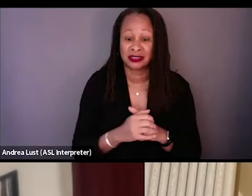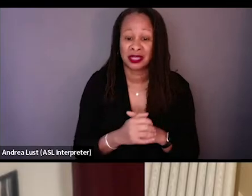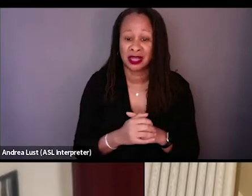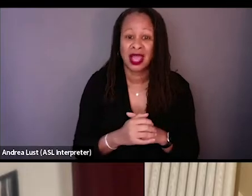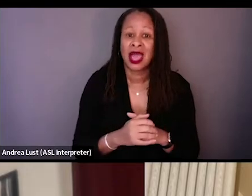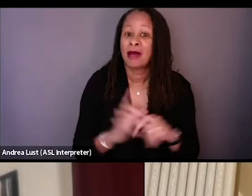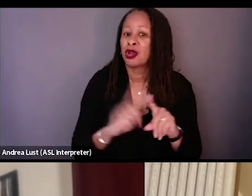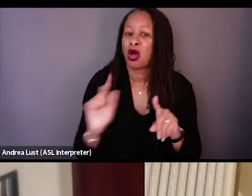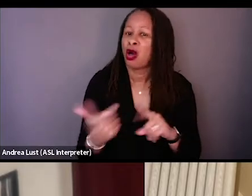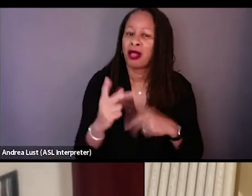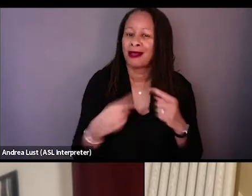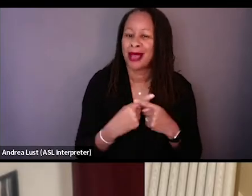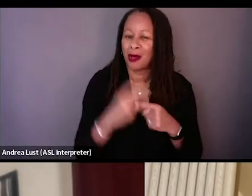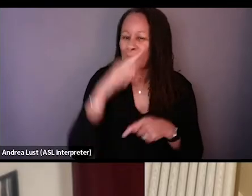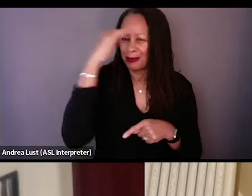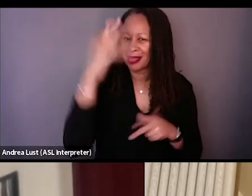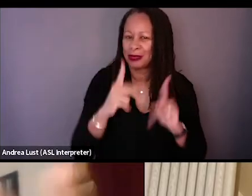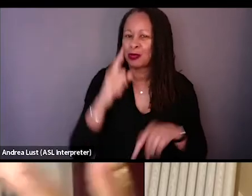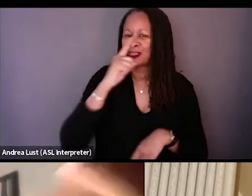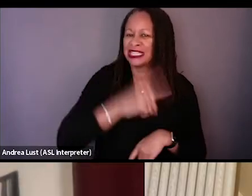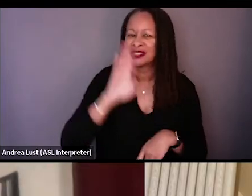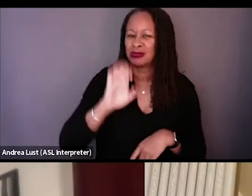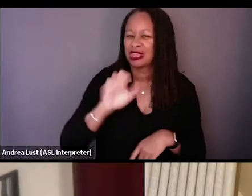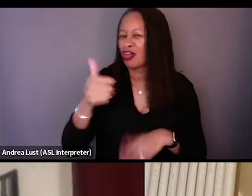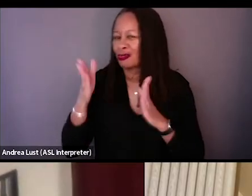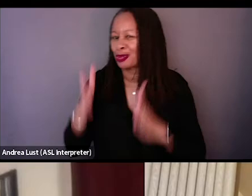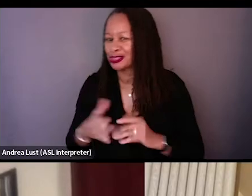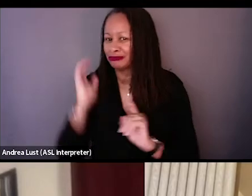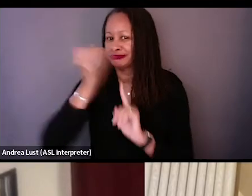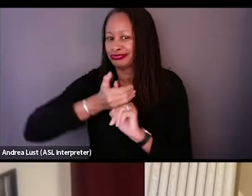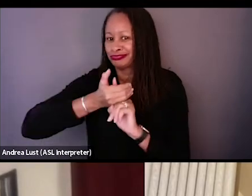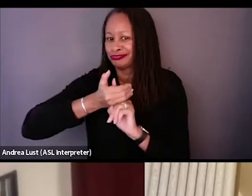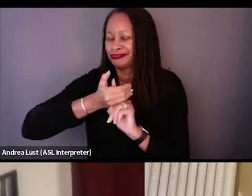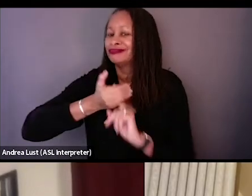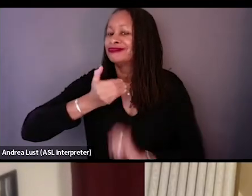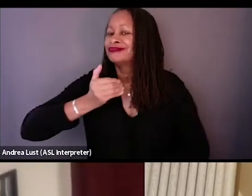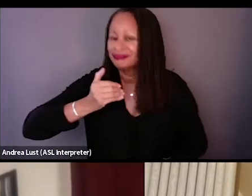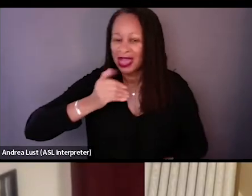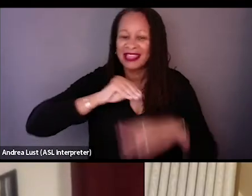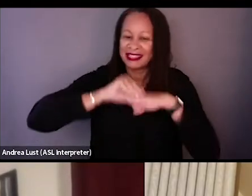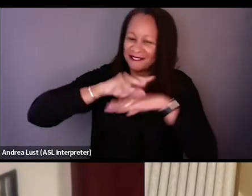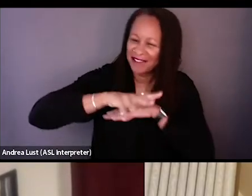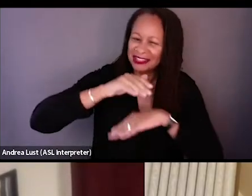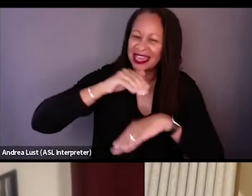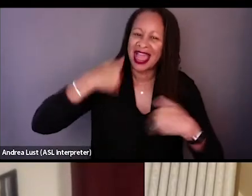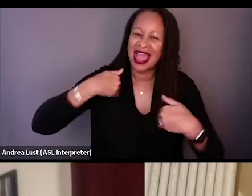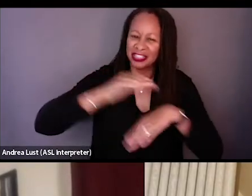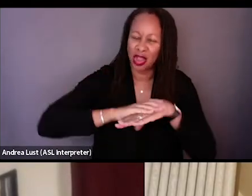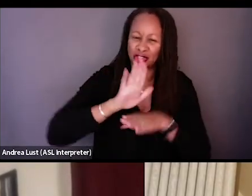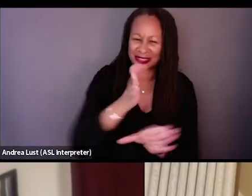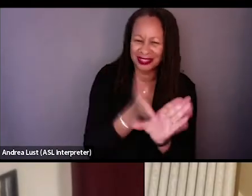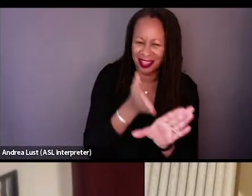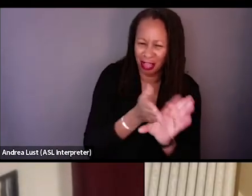to be somebody else. Yeah. I mean, and then the effect that has on the psyche, which is in this meta